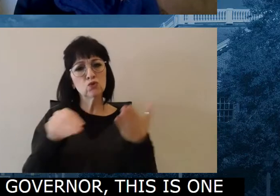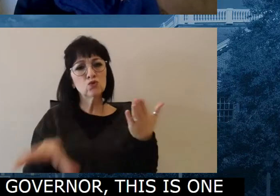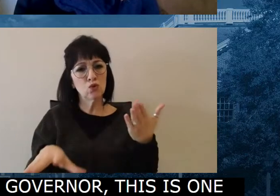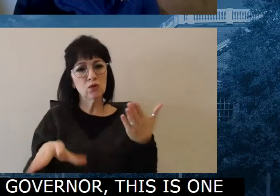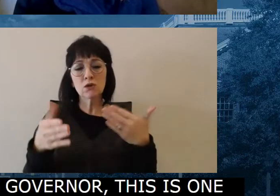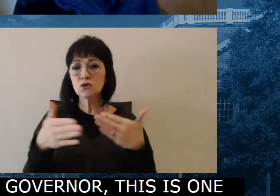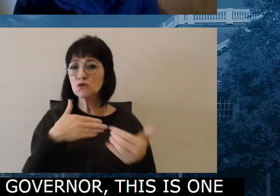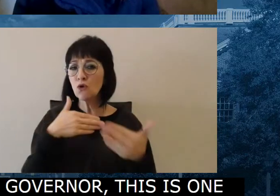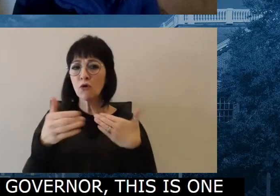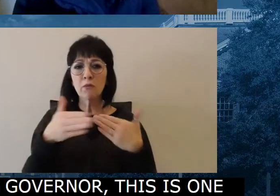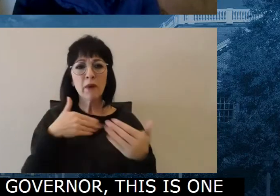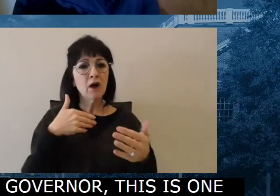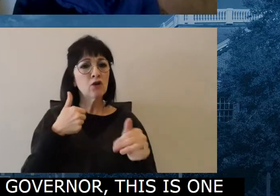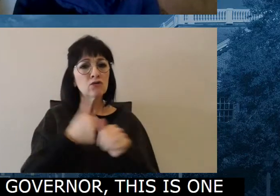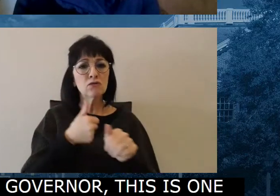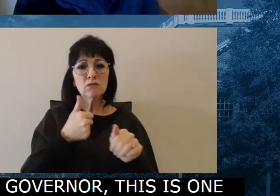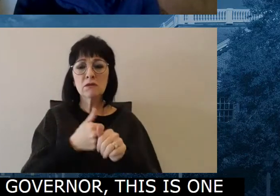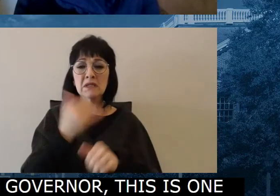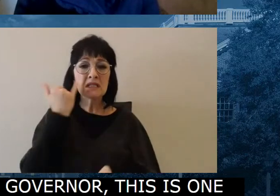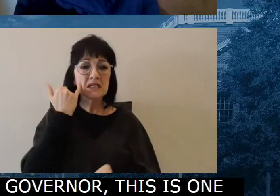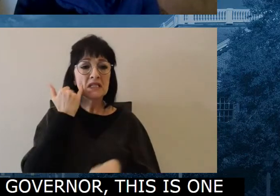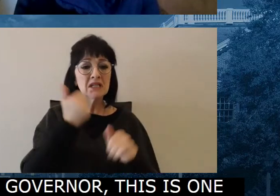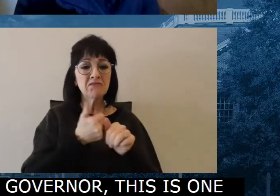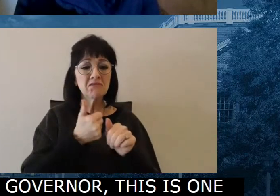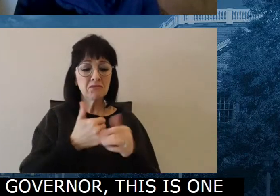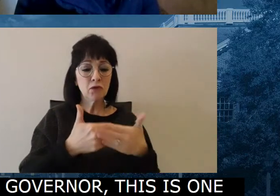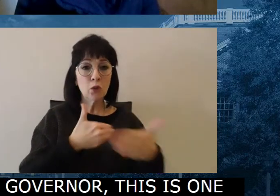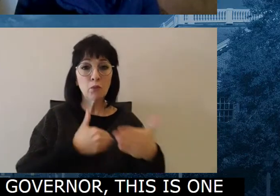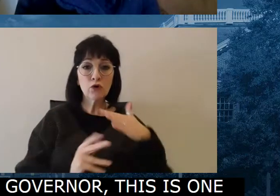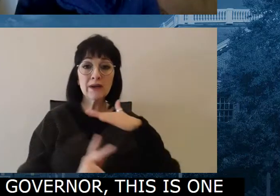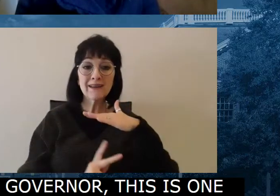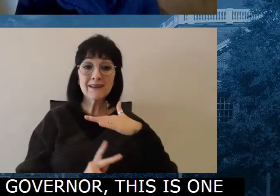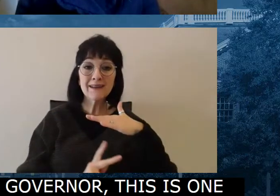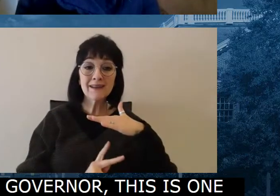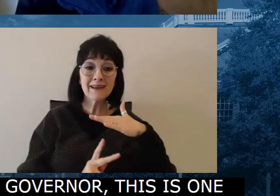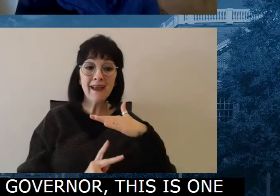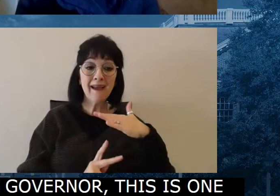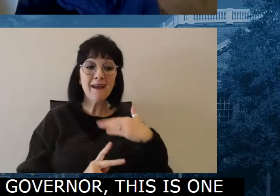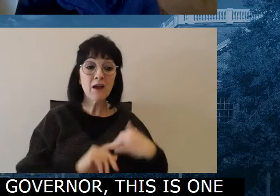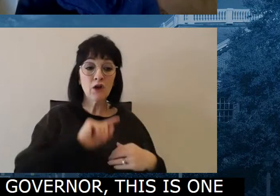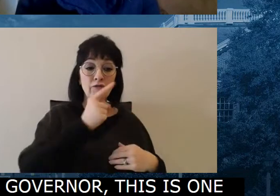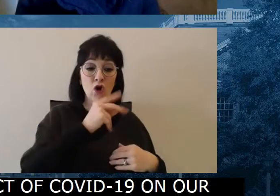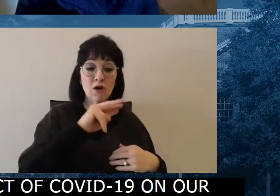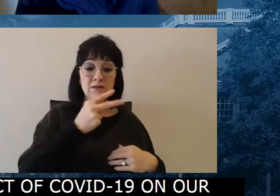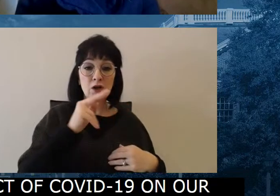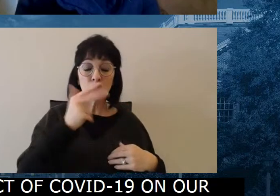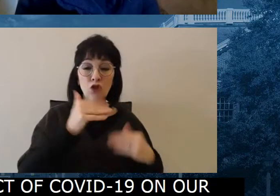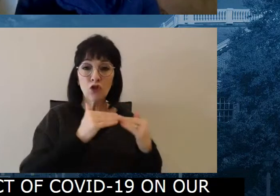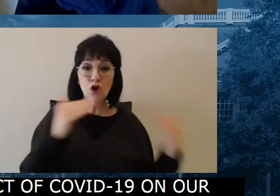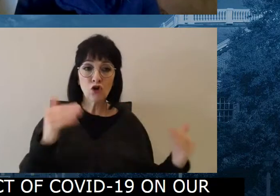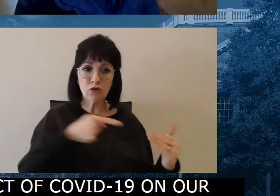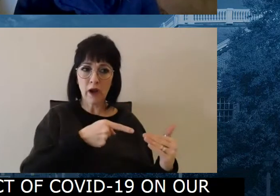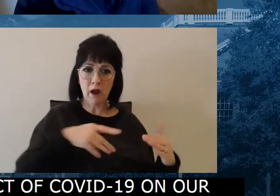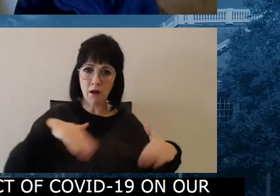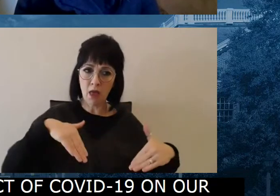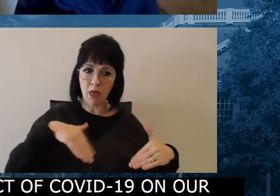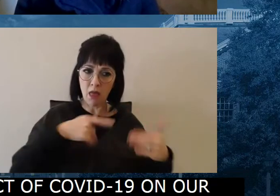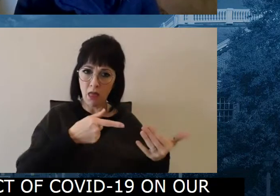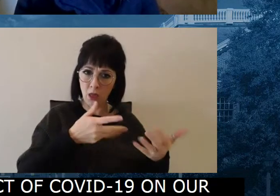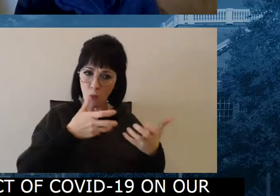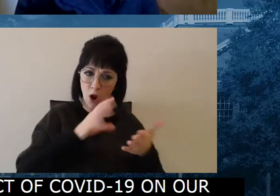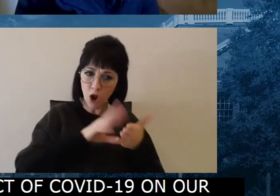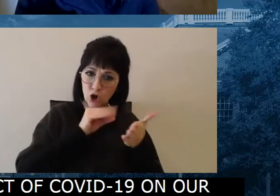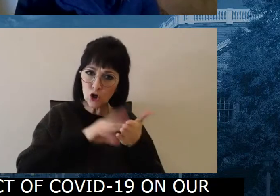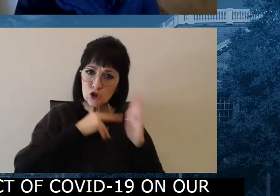in pre-K to third grade learning to read, where are they along that trajectory? Where